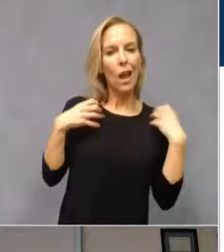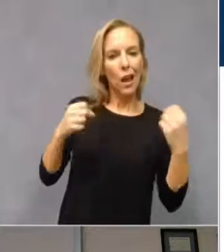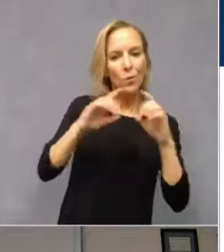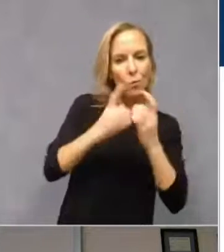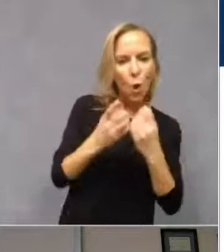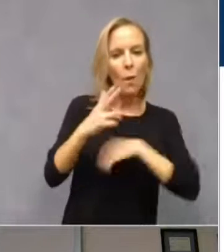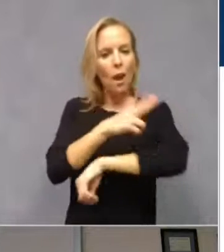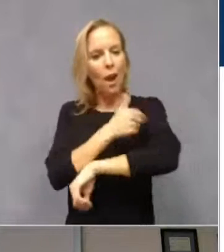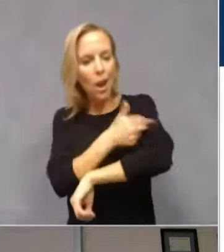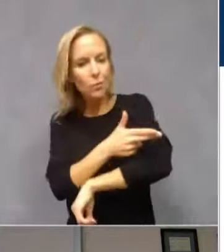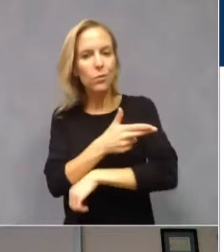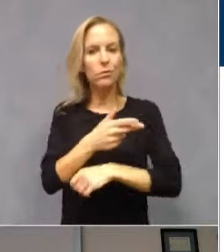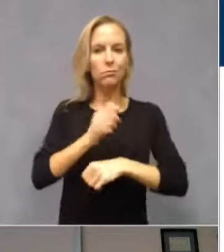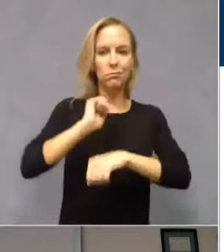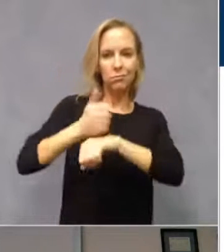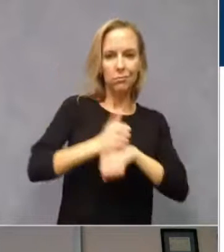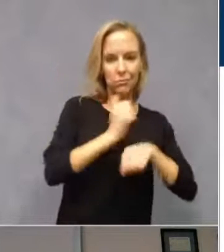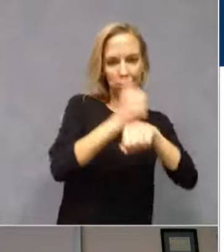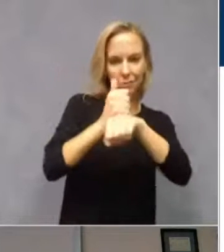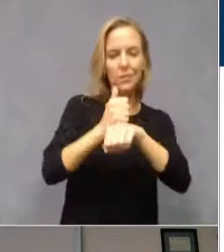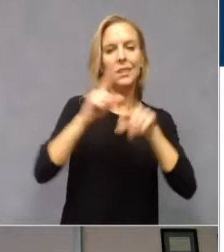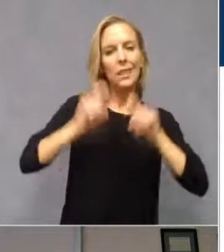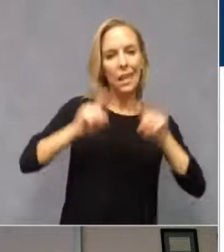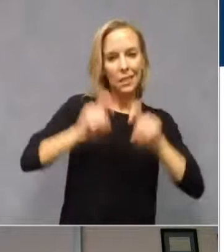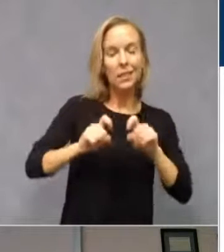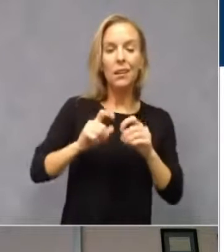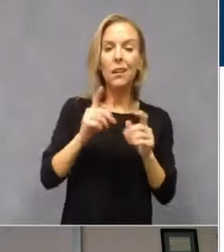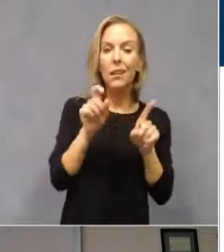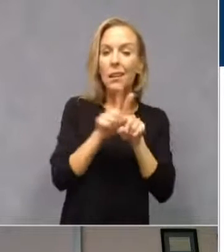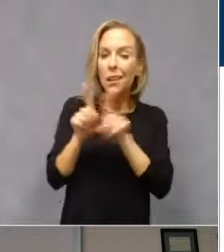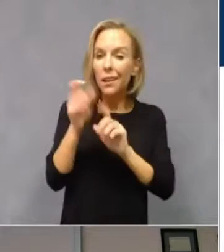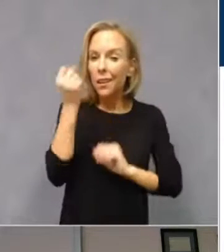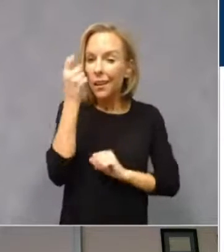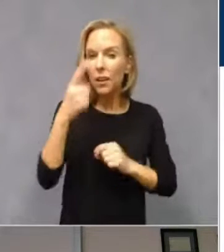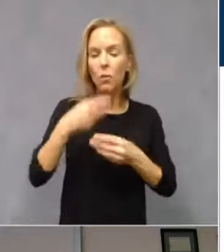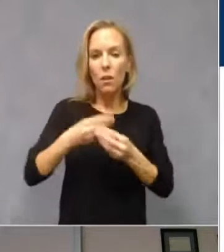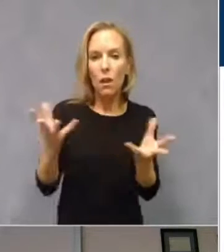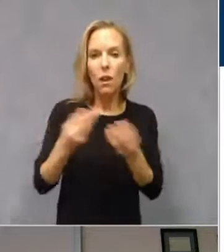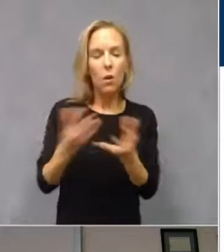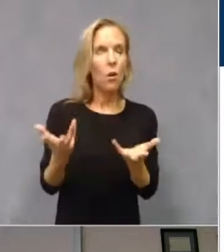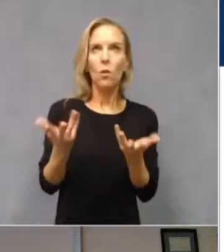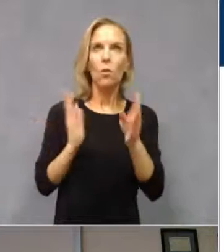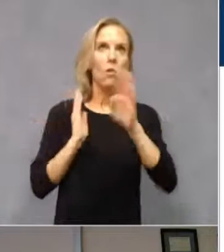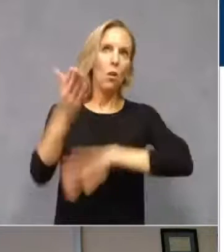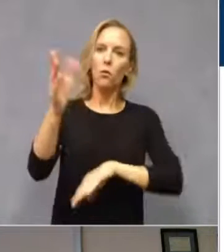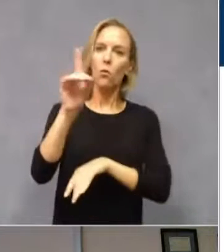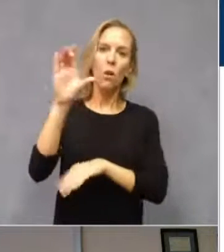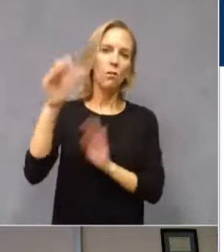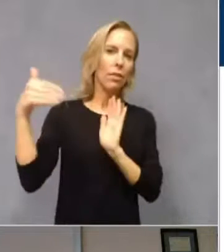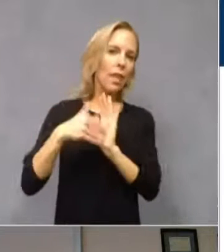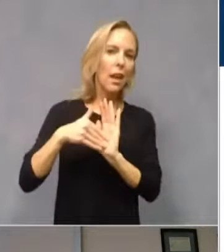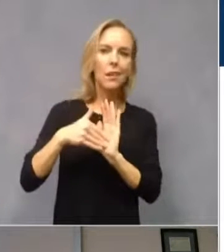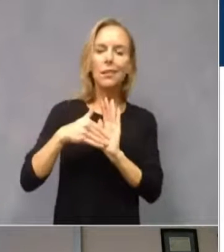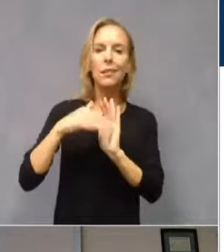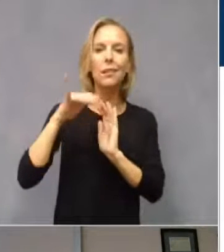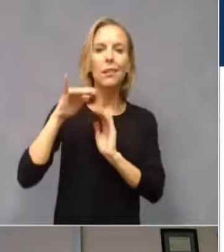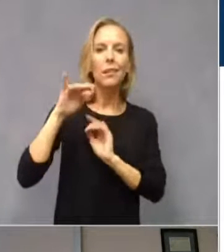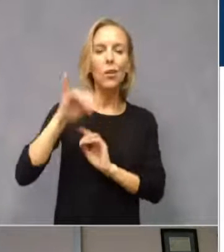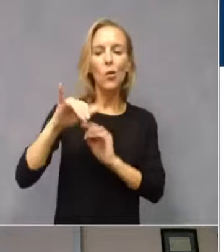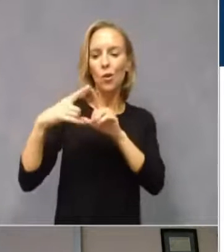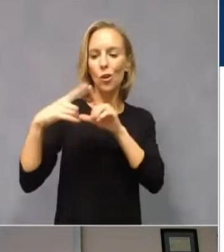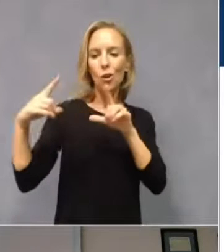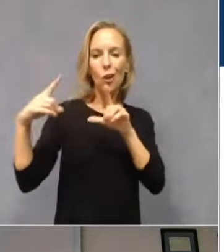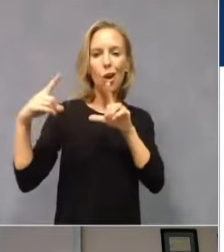avenues, including distributing hundreds upon hundreds of thousands now of those Abbott Binax Now cards